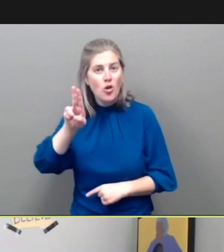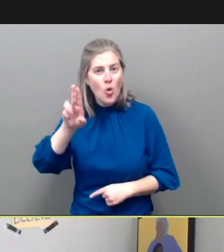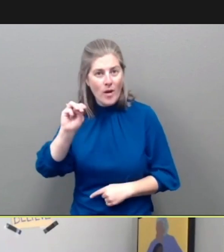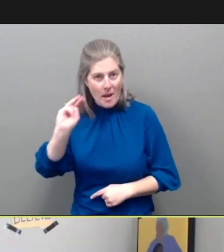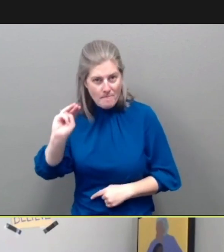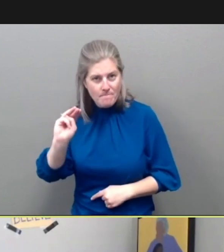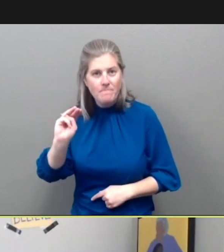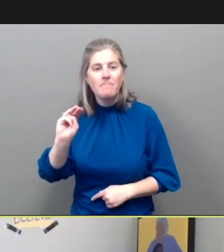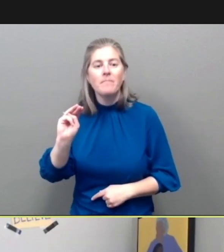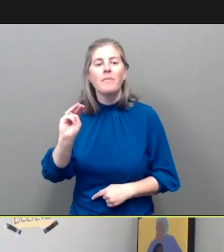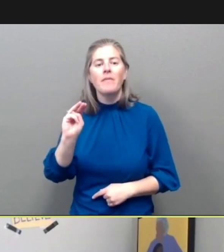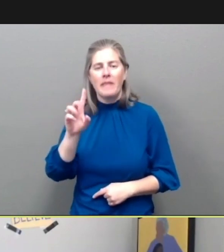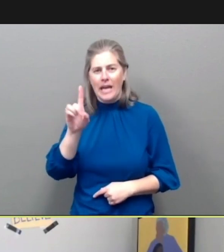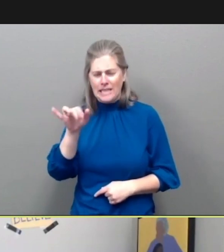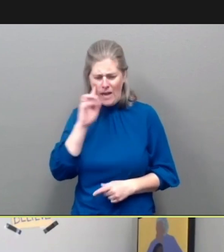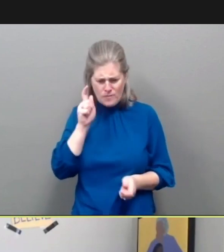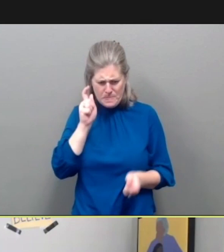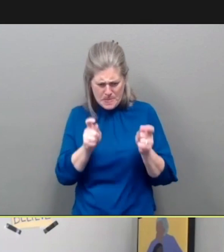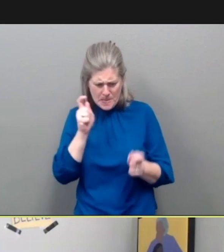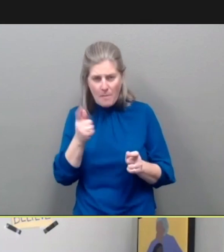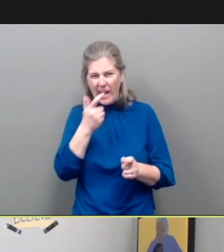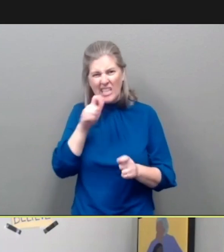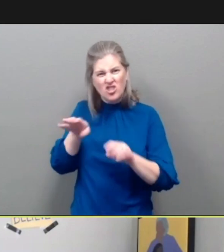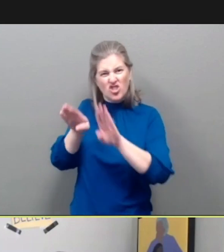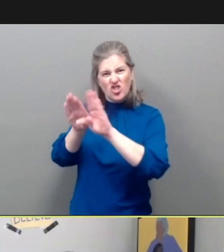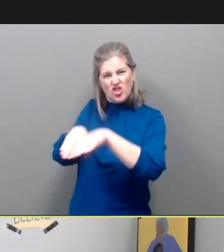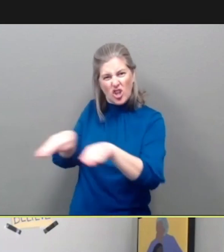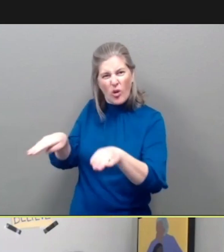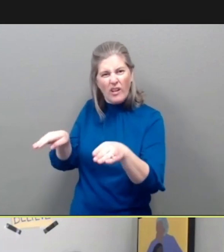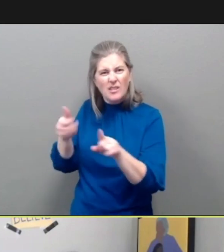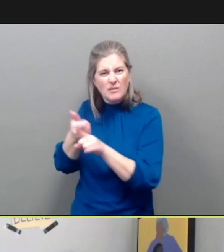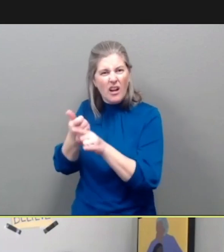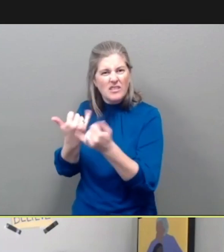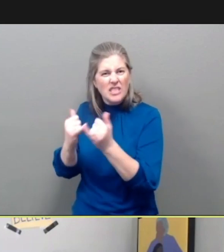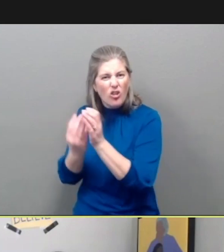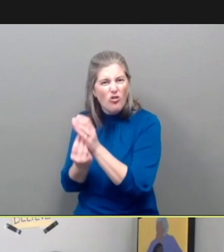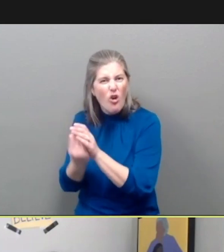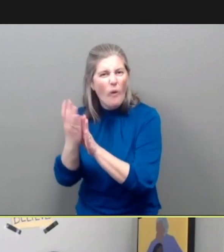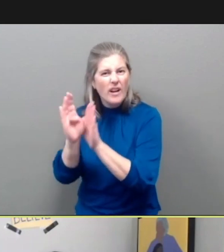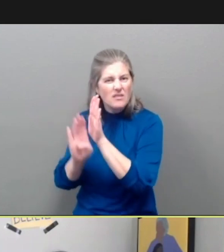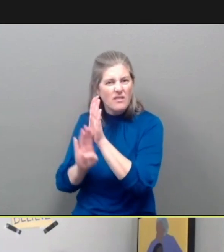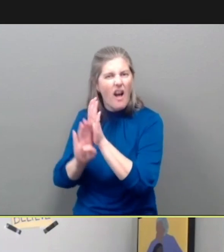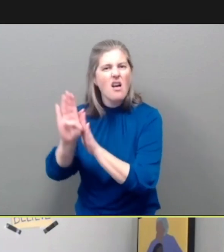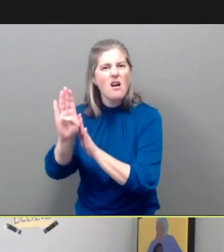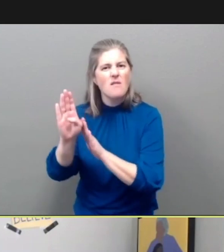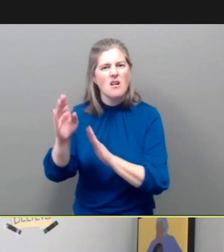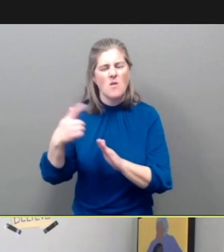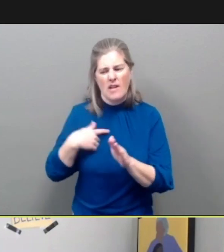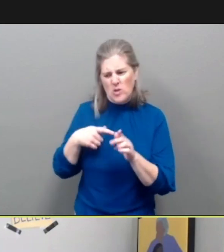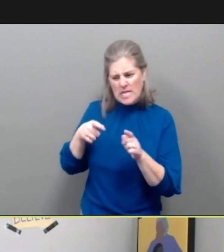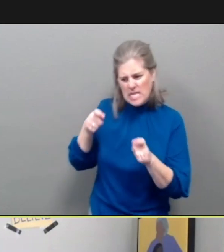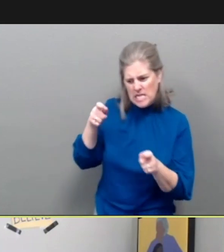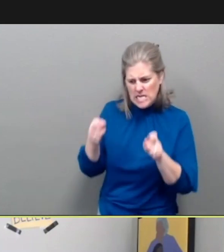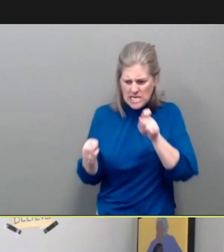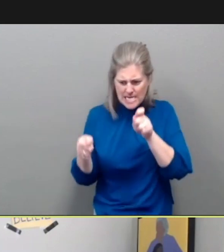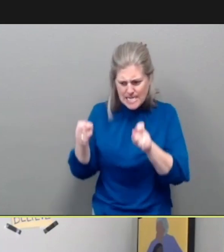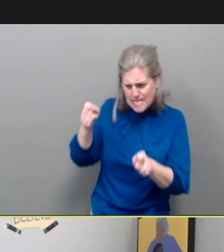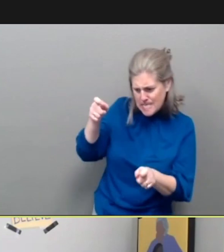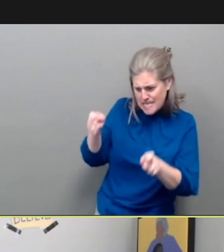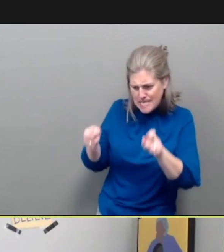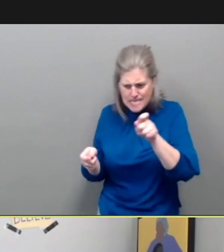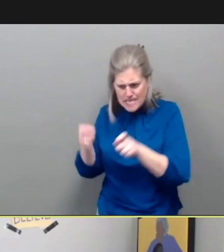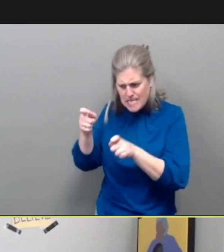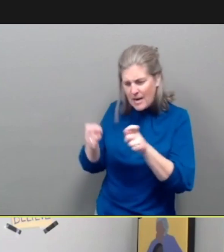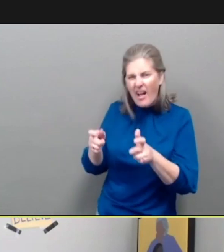they did have to kind of, because children are still growing and developing, they do have to adjust those doses. And so that, I think that